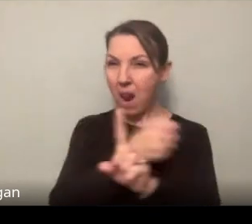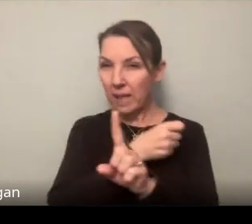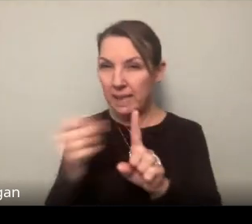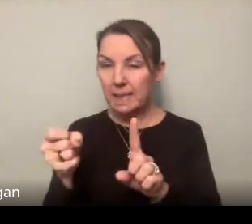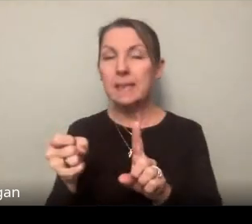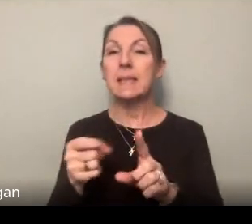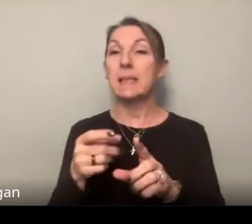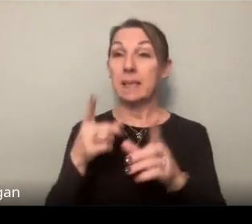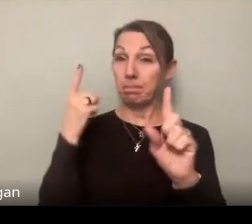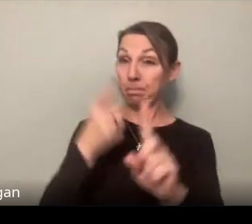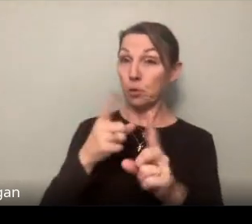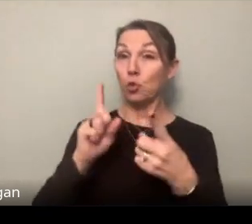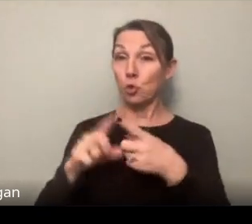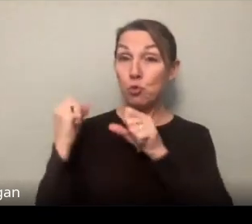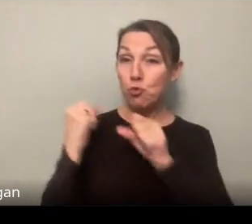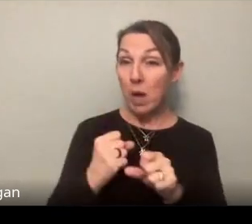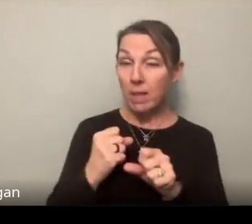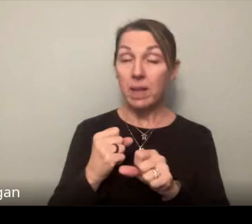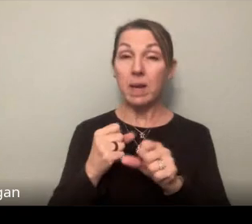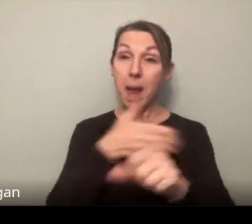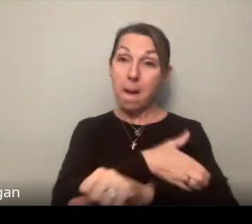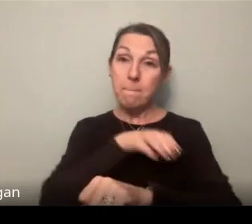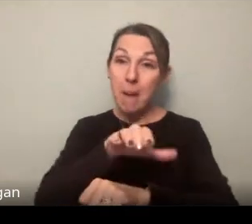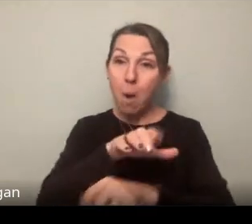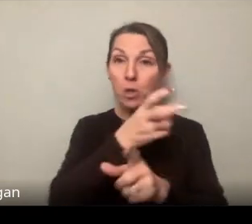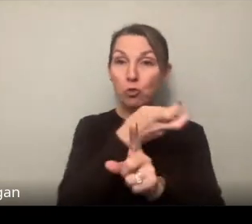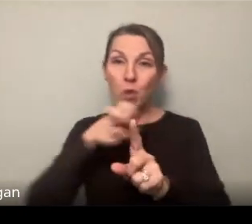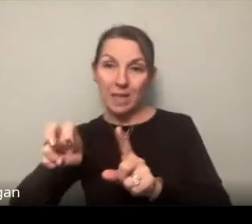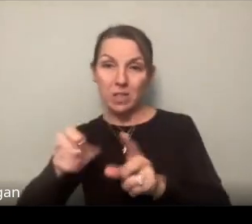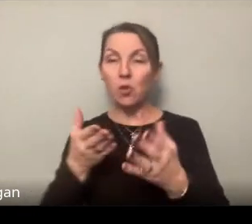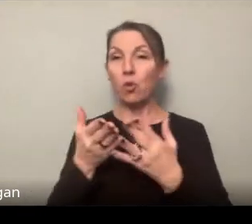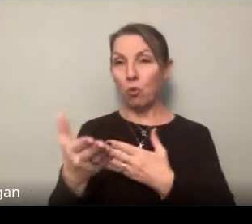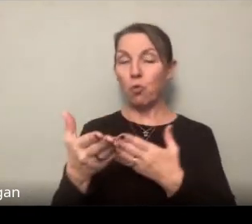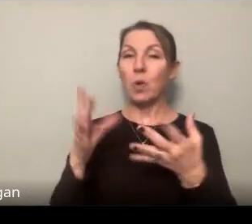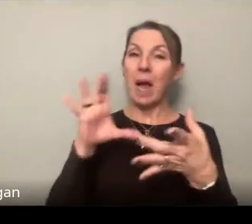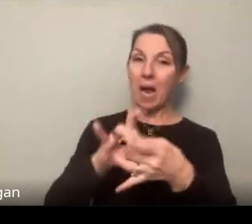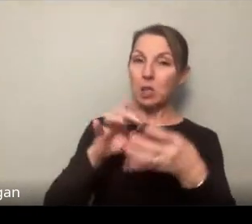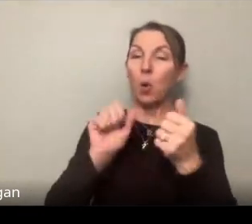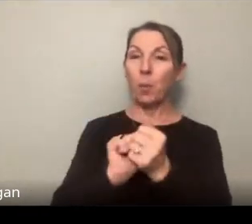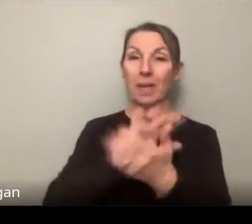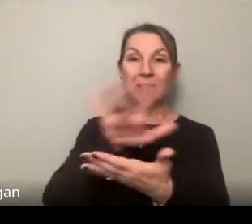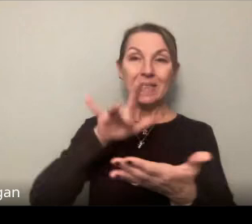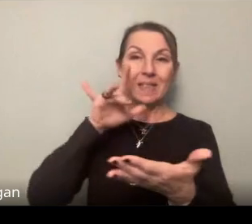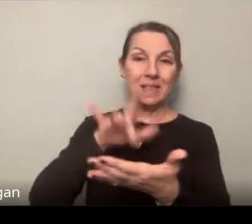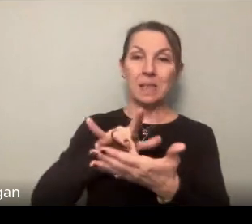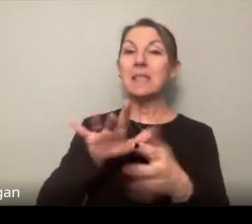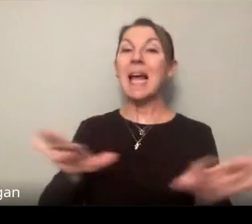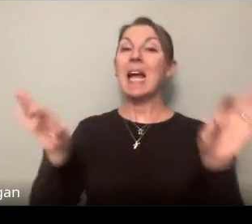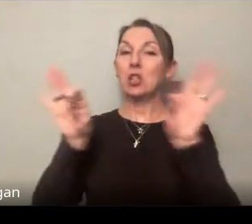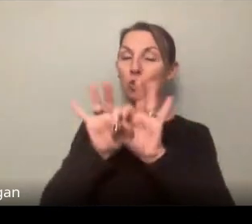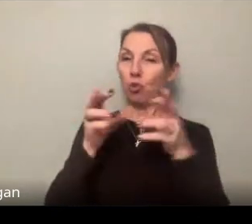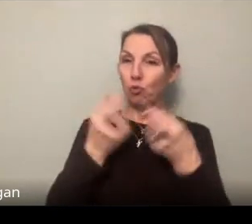to strengthen, empower, and transition through connection to essential resources that aid in the